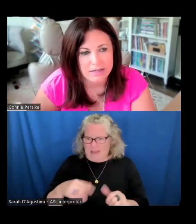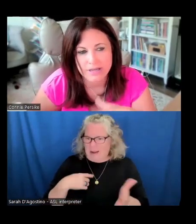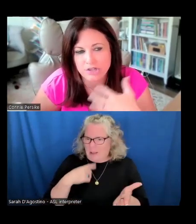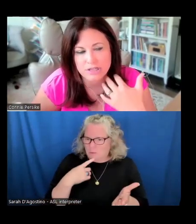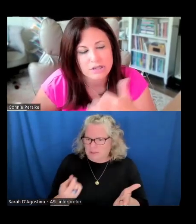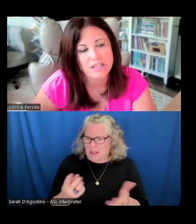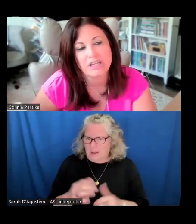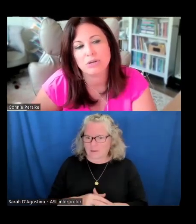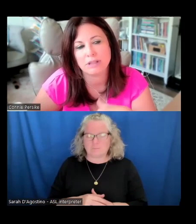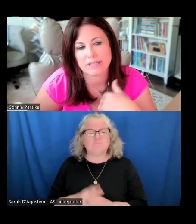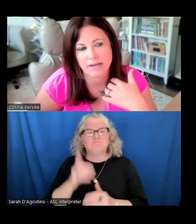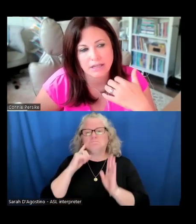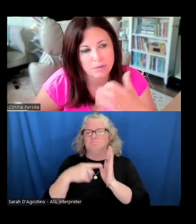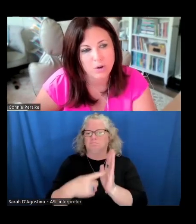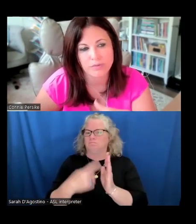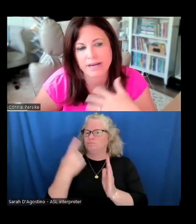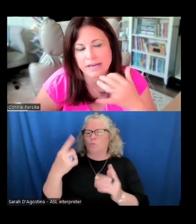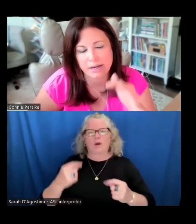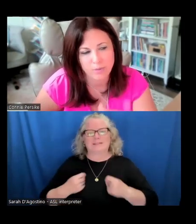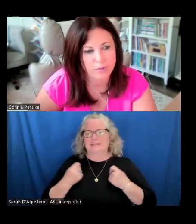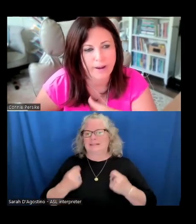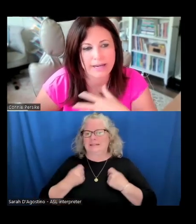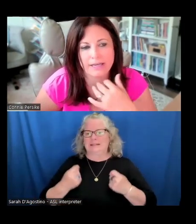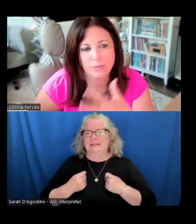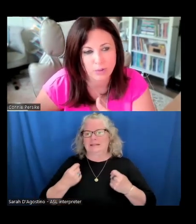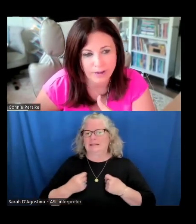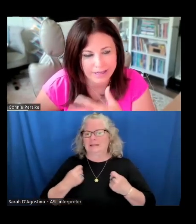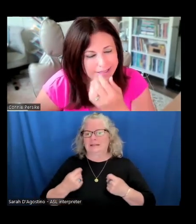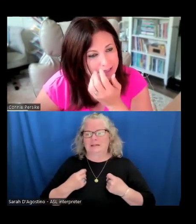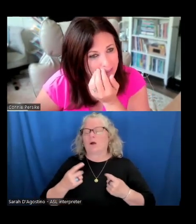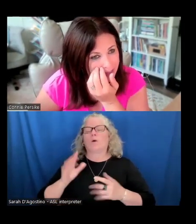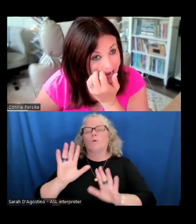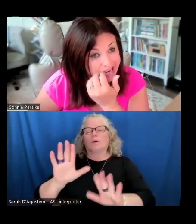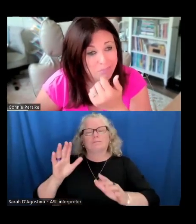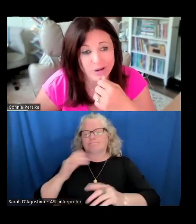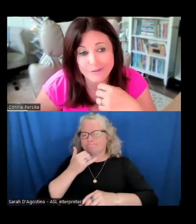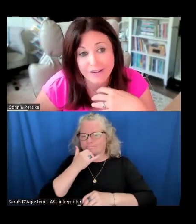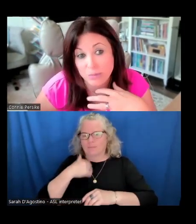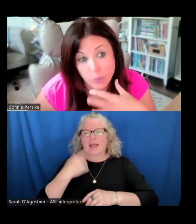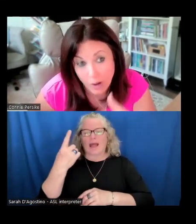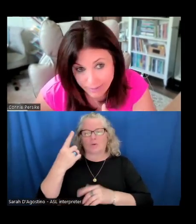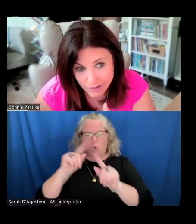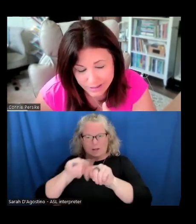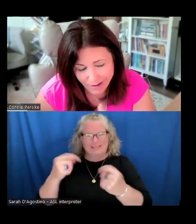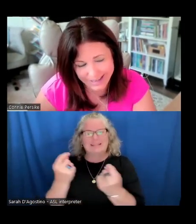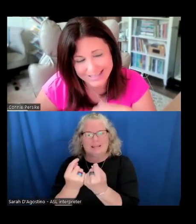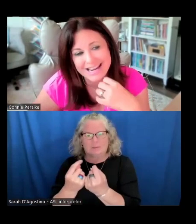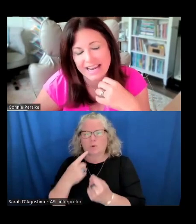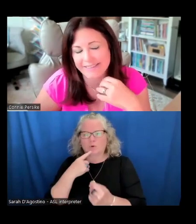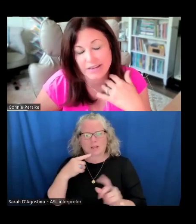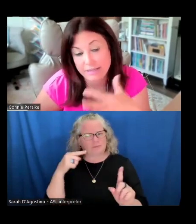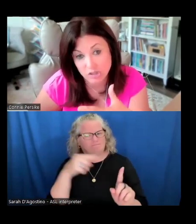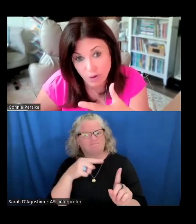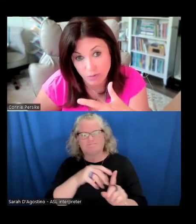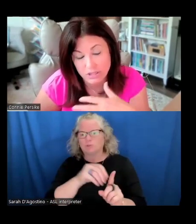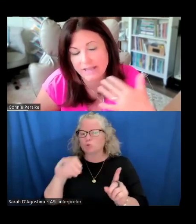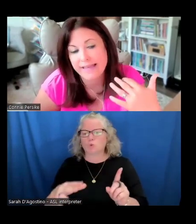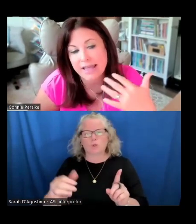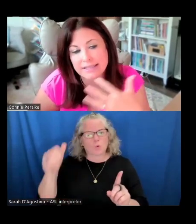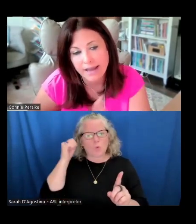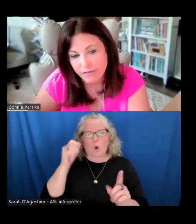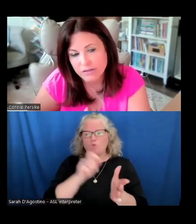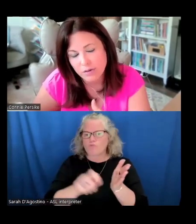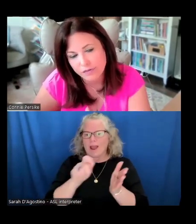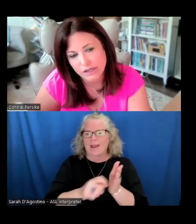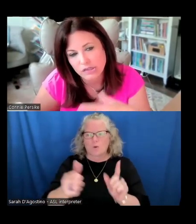had a team that just continually said, he won't write, he won't write, he won't write. And I kept trying to find, why won't he write? And they're like, he just won't. And